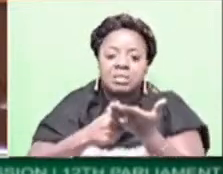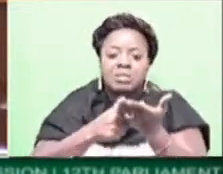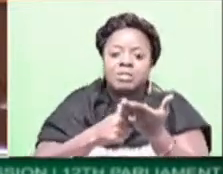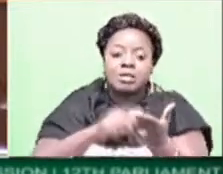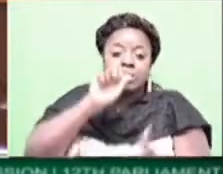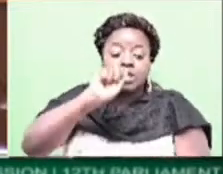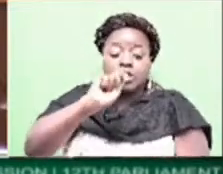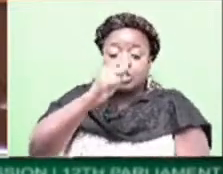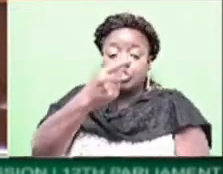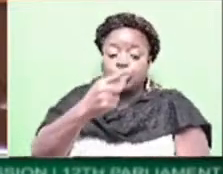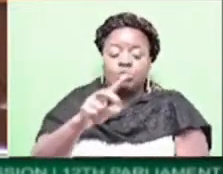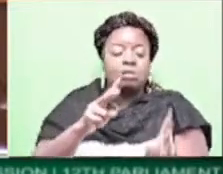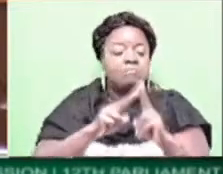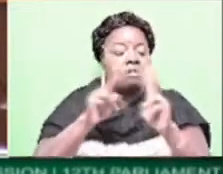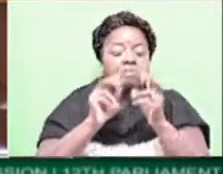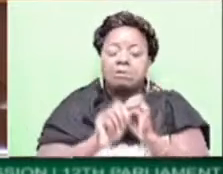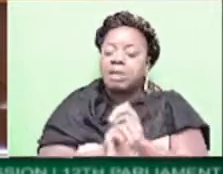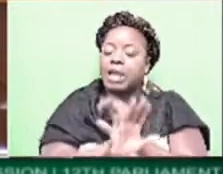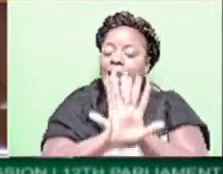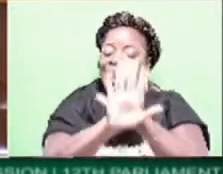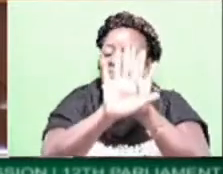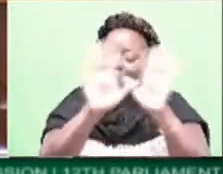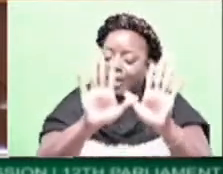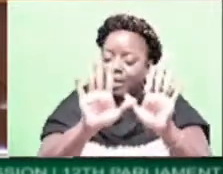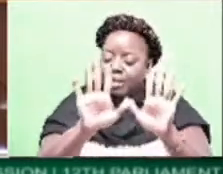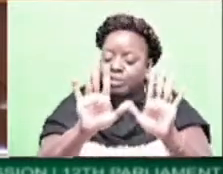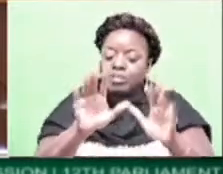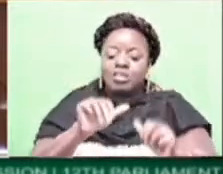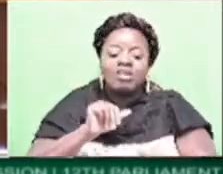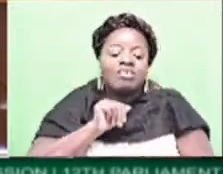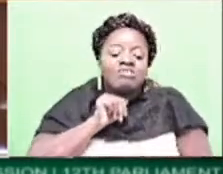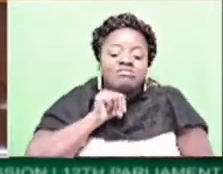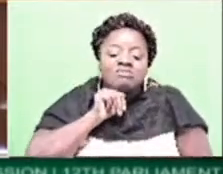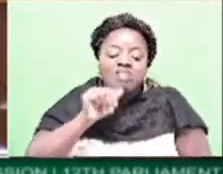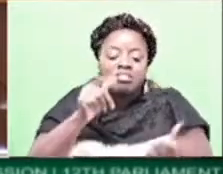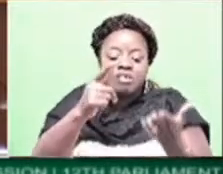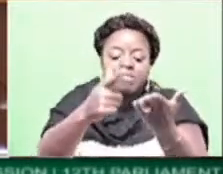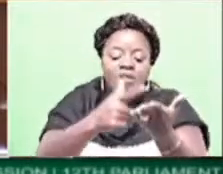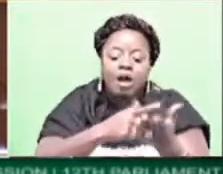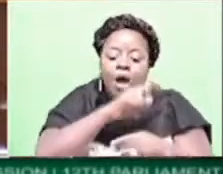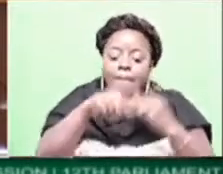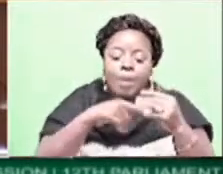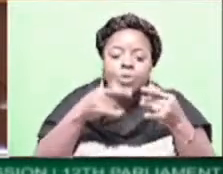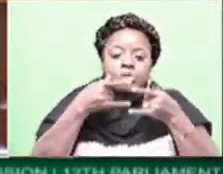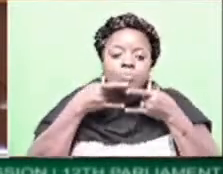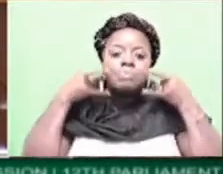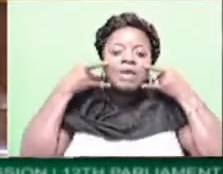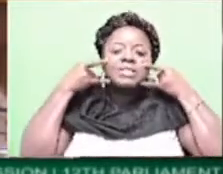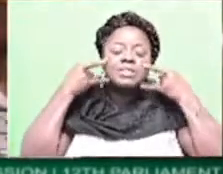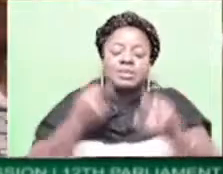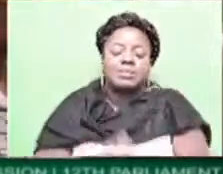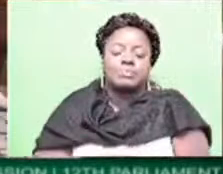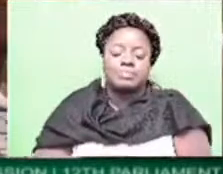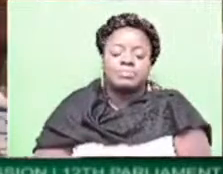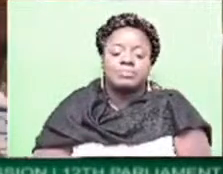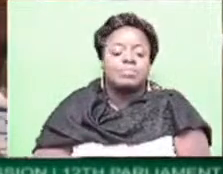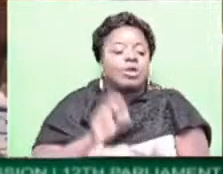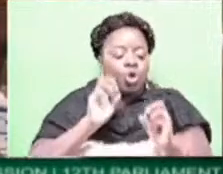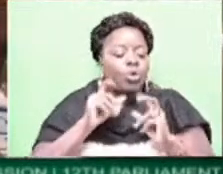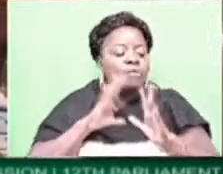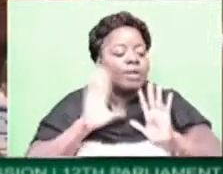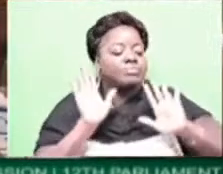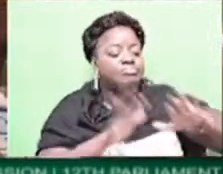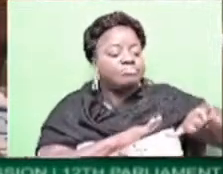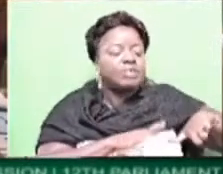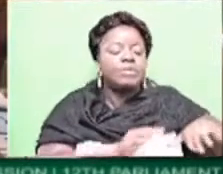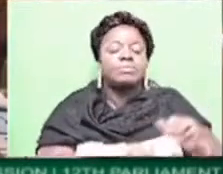clear. This piece of legislation is not about masks. Thank you. So please. So I leave that. So what we are trying